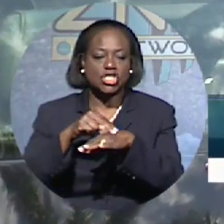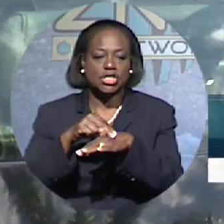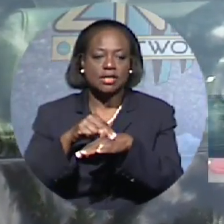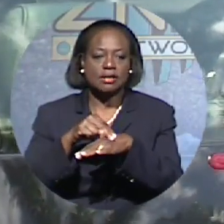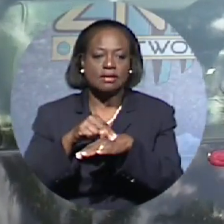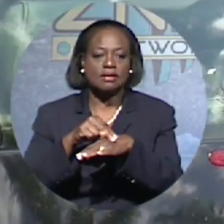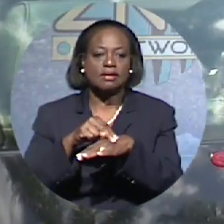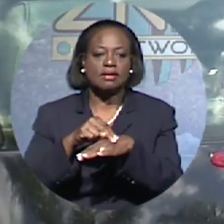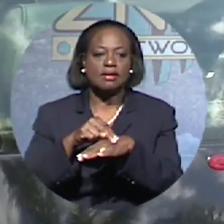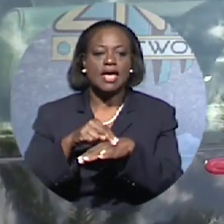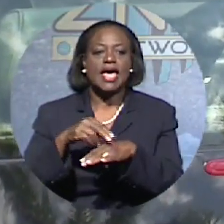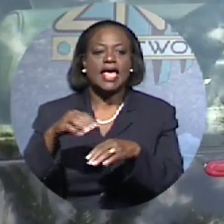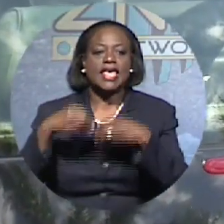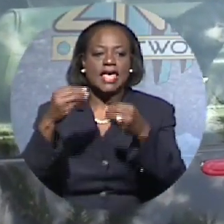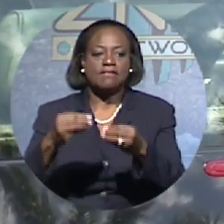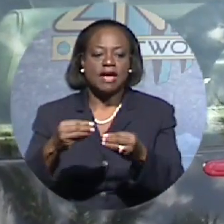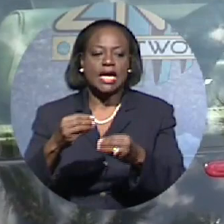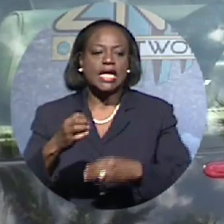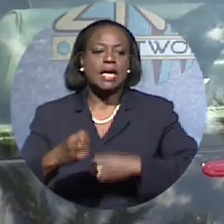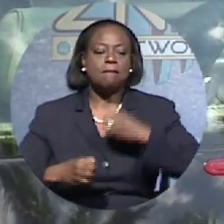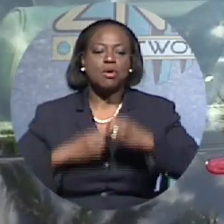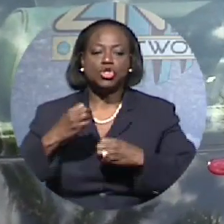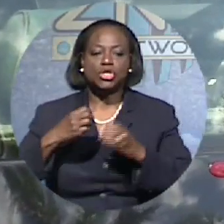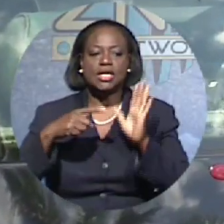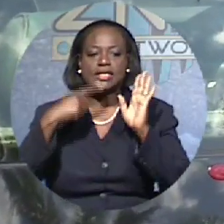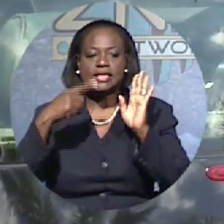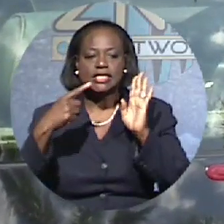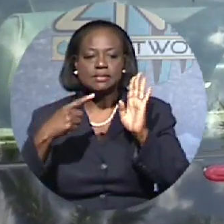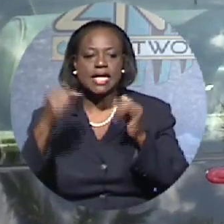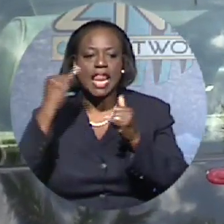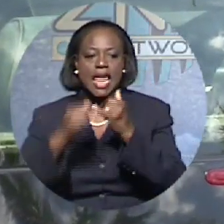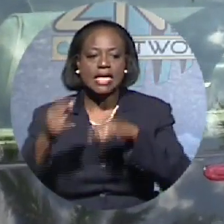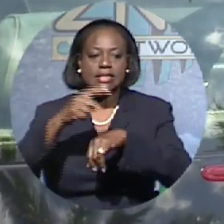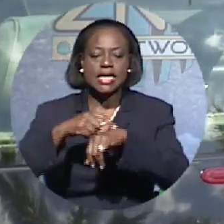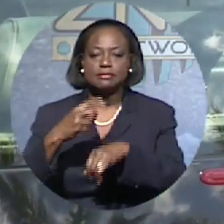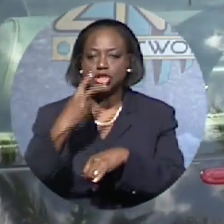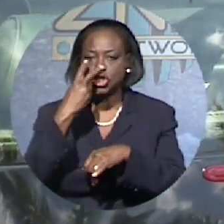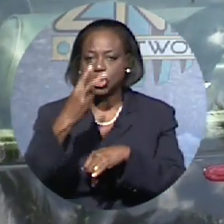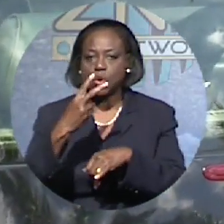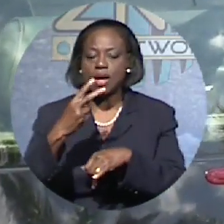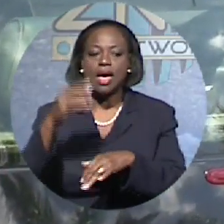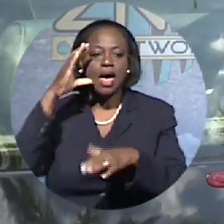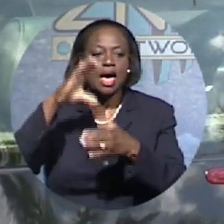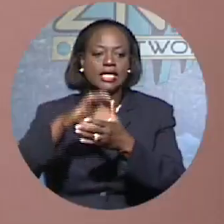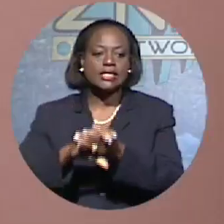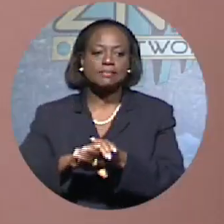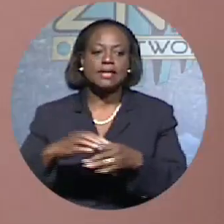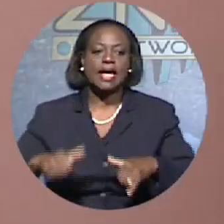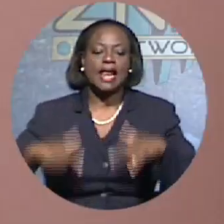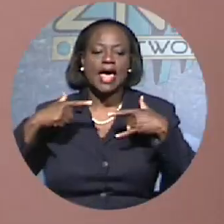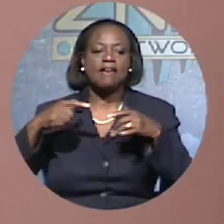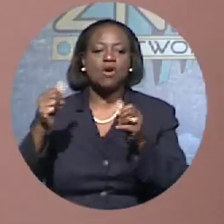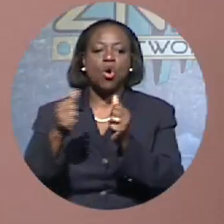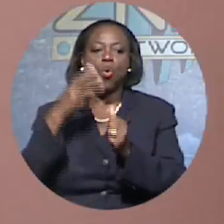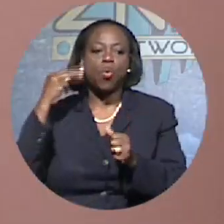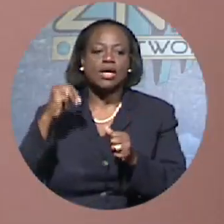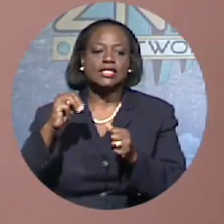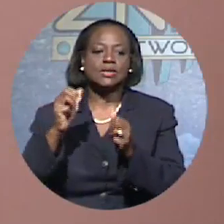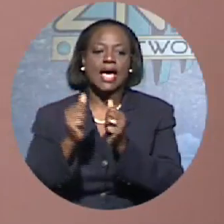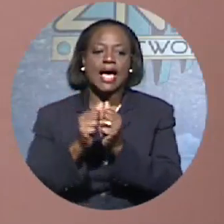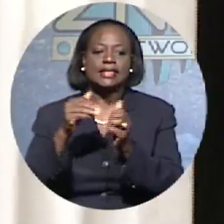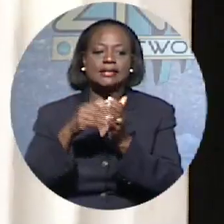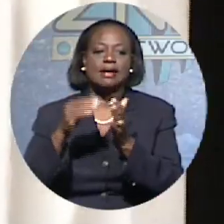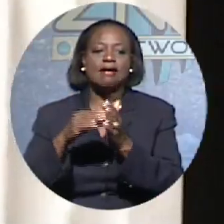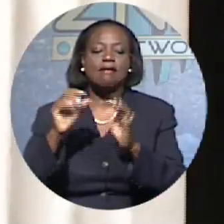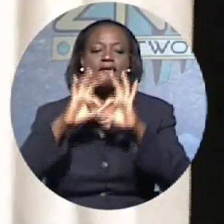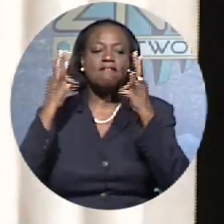telling jurors that the last time she saw her husband alive was at a family gathering celebrating the Chinese New Year. Sim Kam Chan wiped